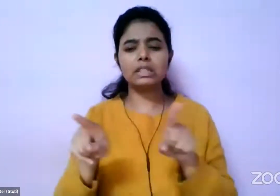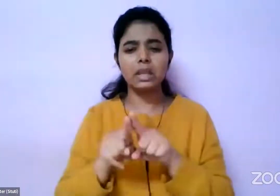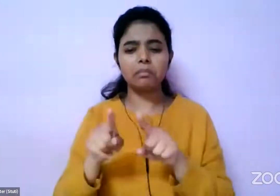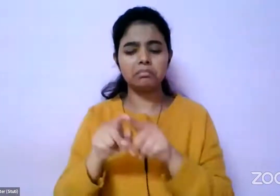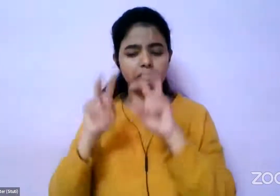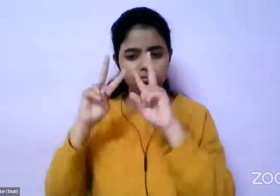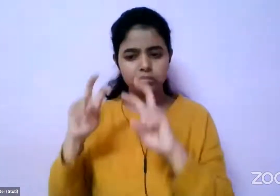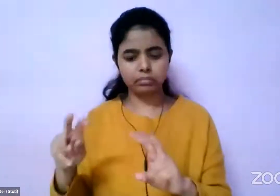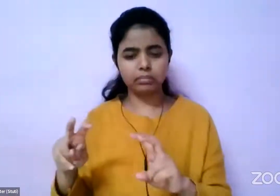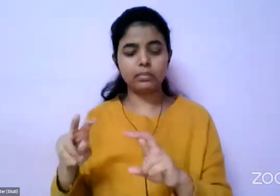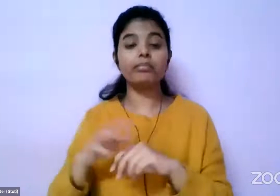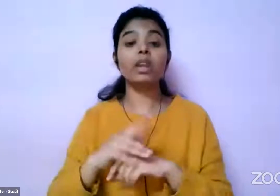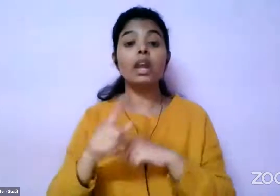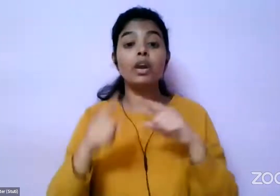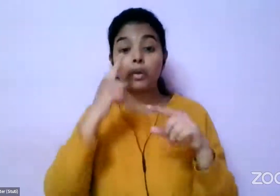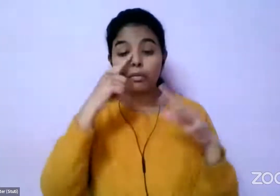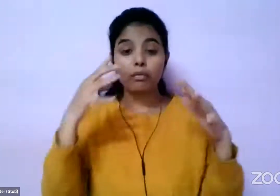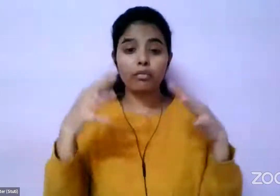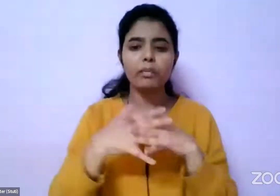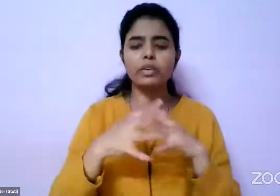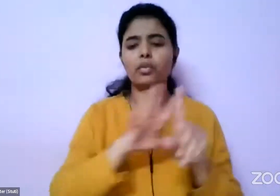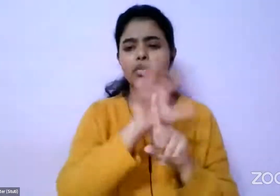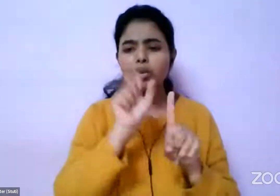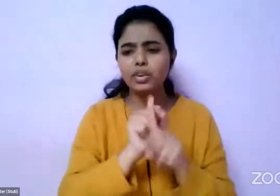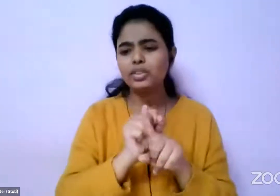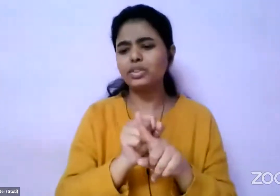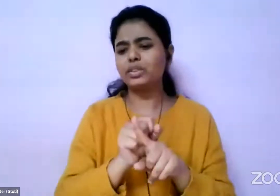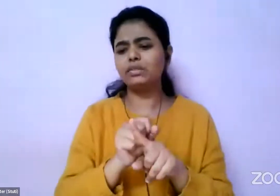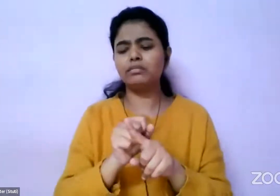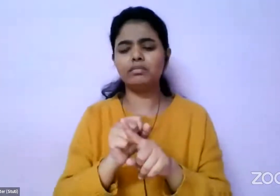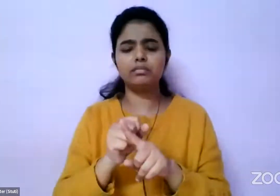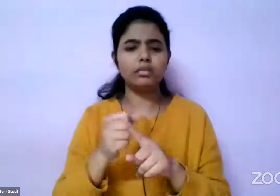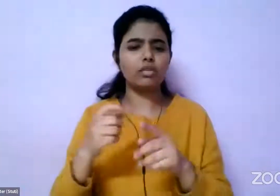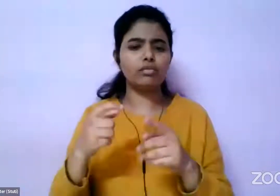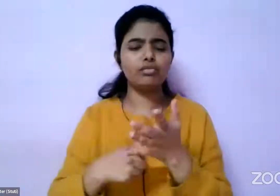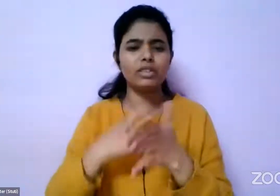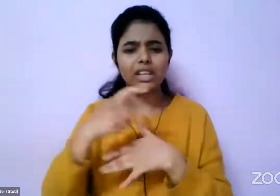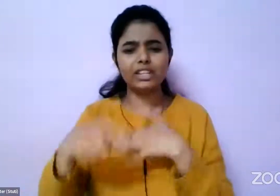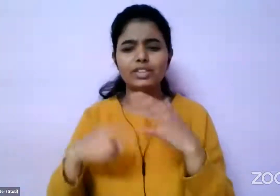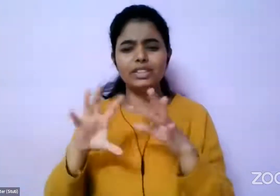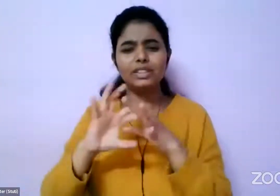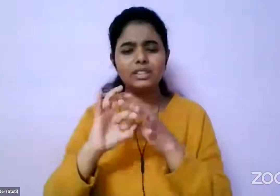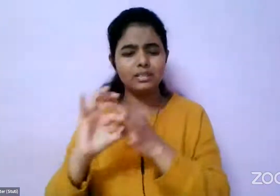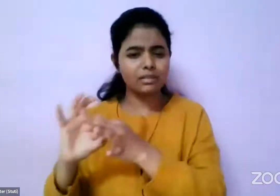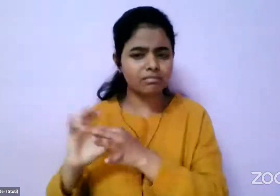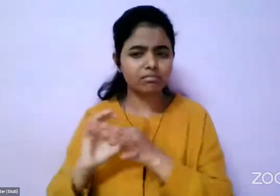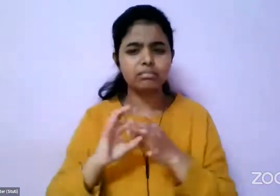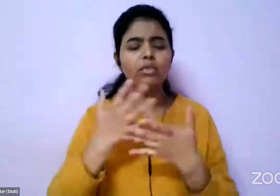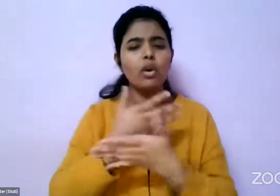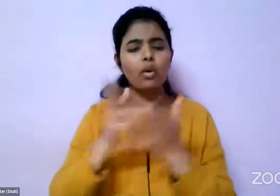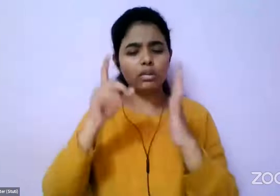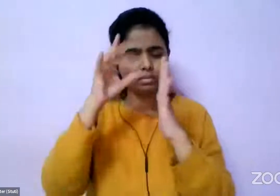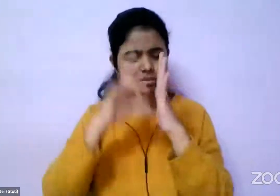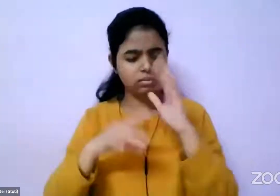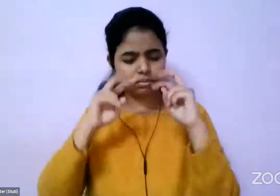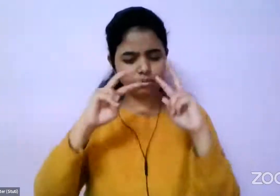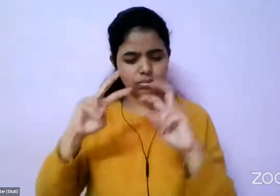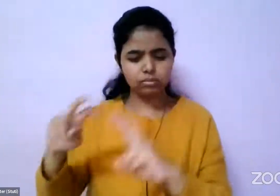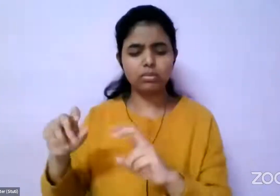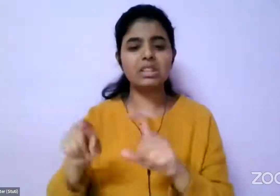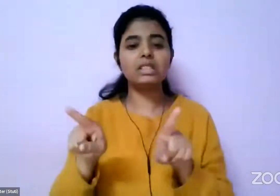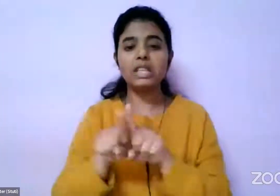propriety, respectability, the decorum, we have to find them within the confinement of the sacred